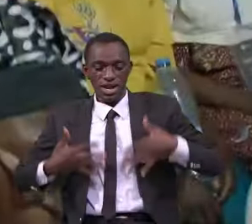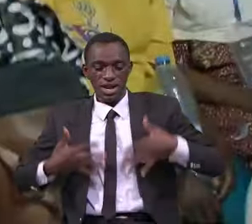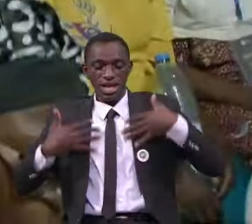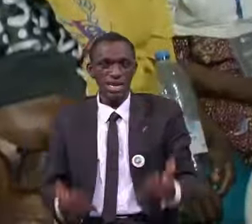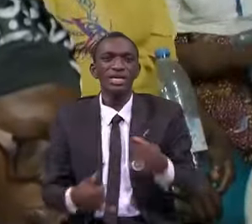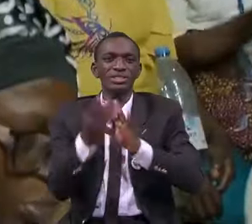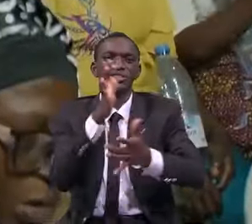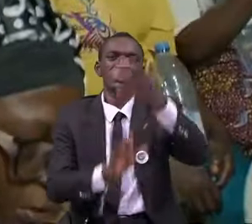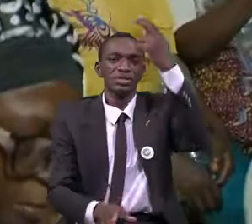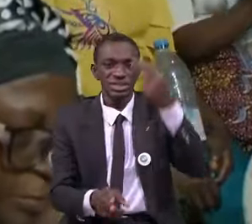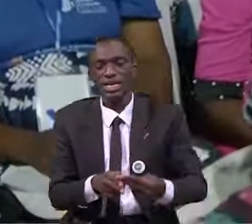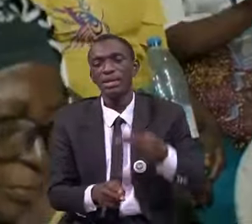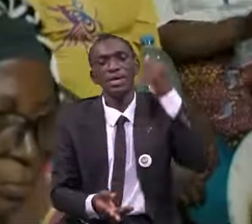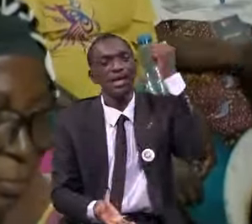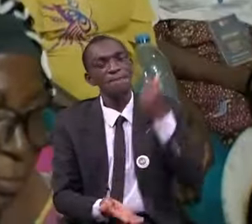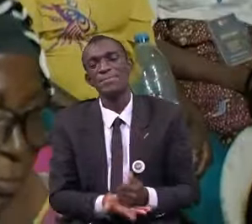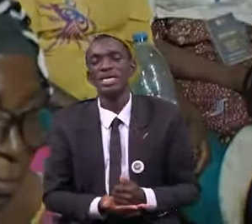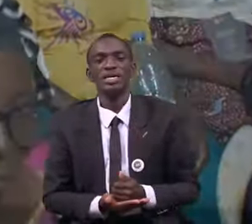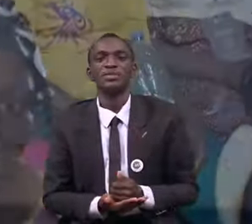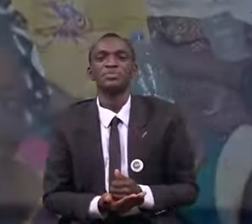Jesus' name.